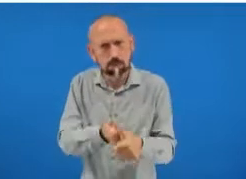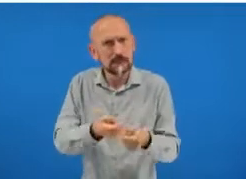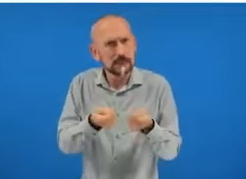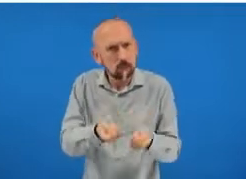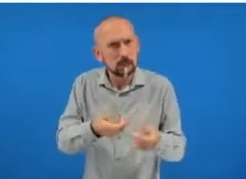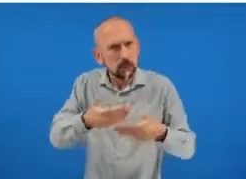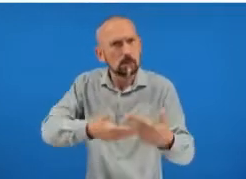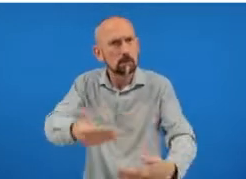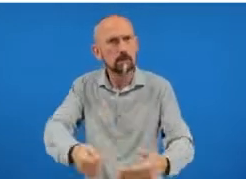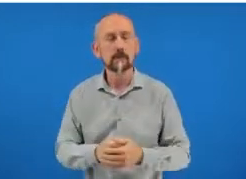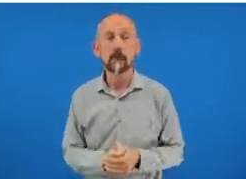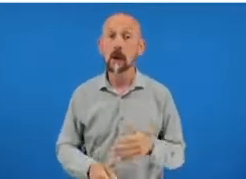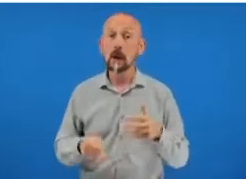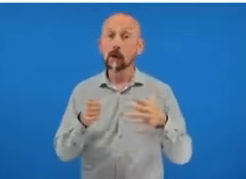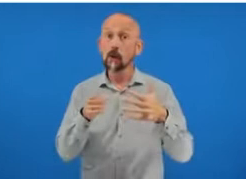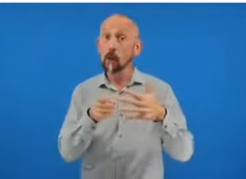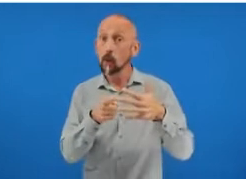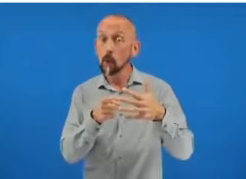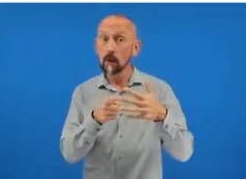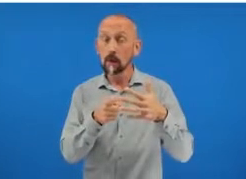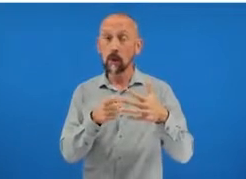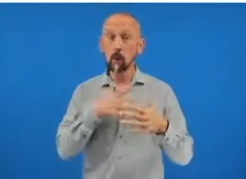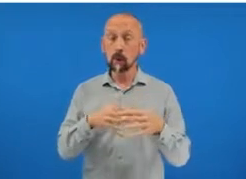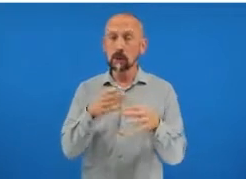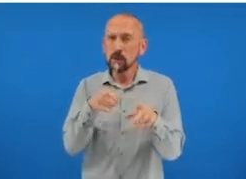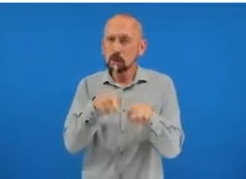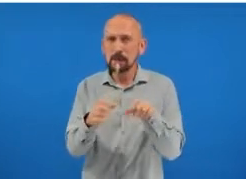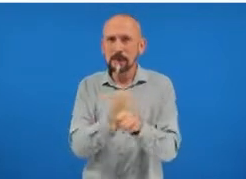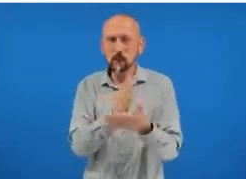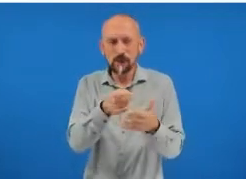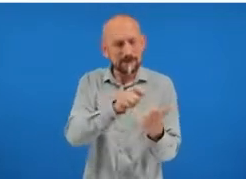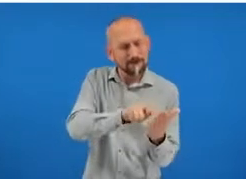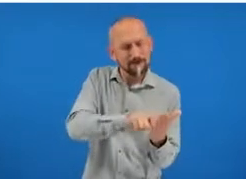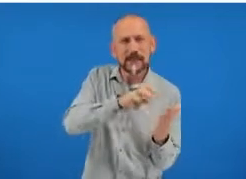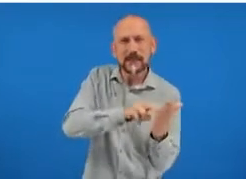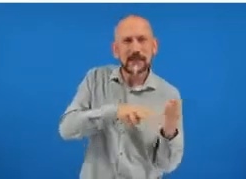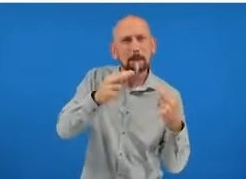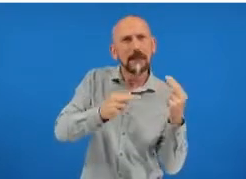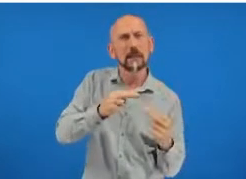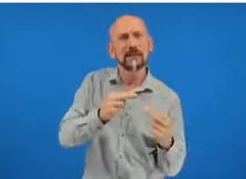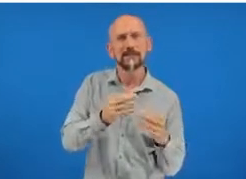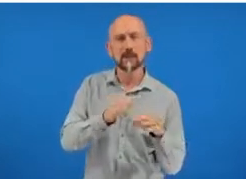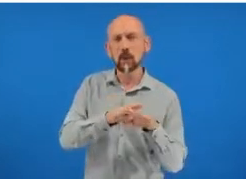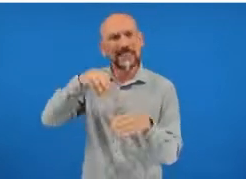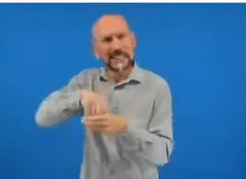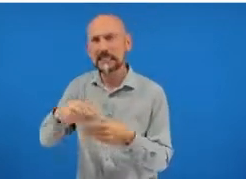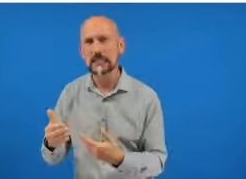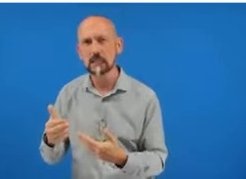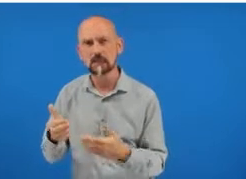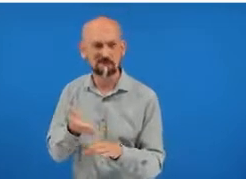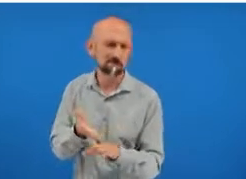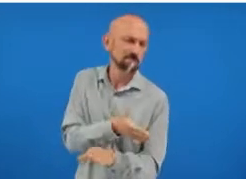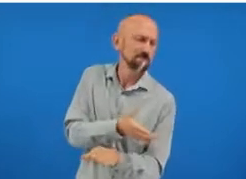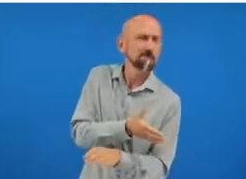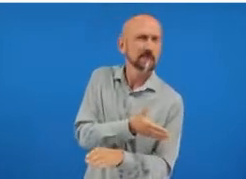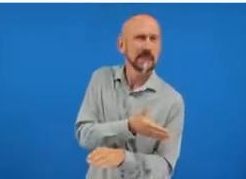we want to encourage people to complete measures outside of treatment, so it's not taking up time in the session, seeing it as a part of preparing for